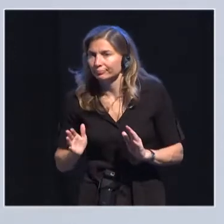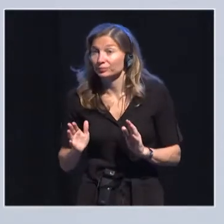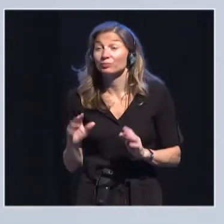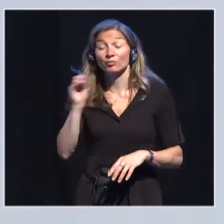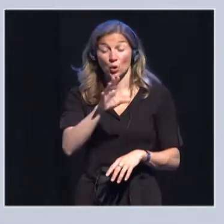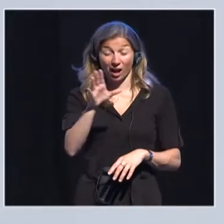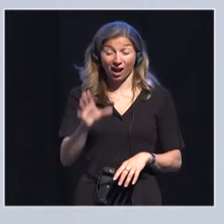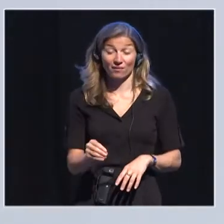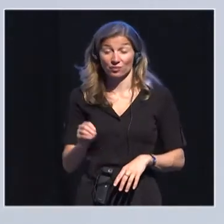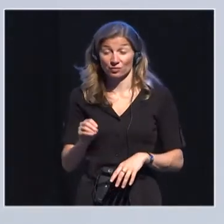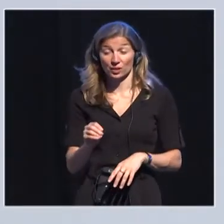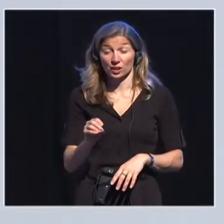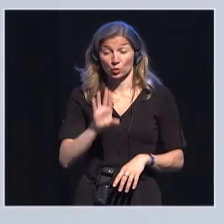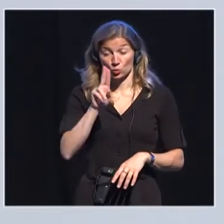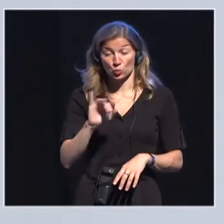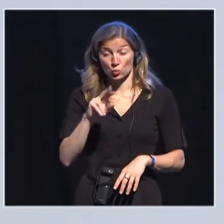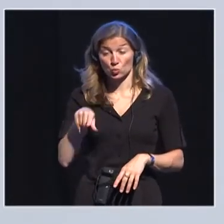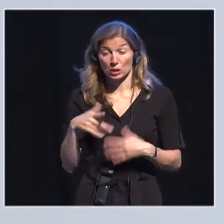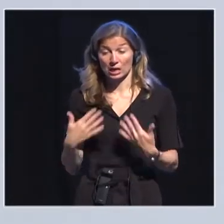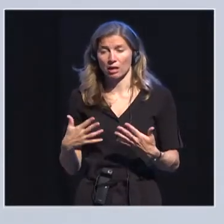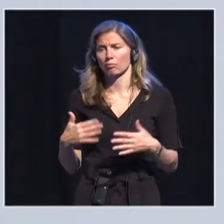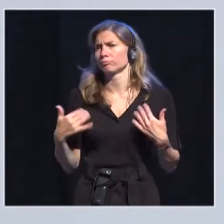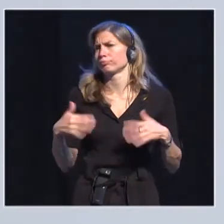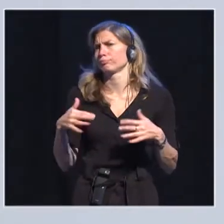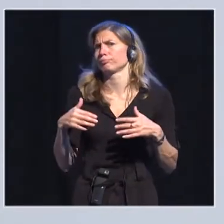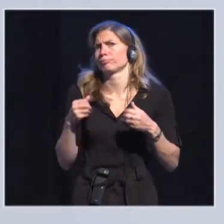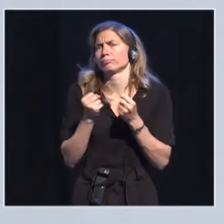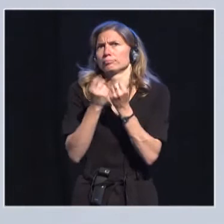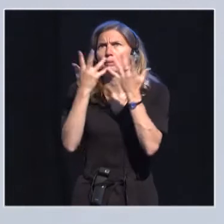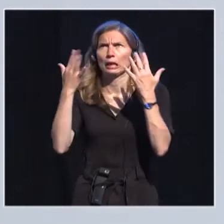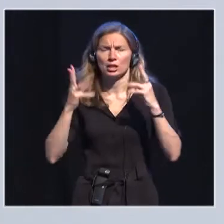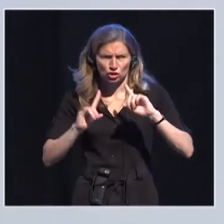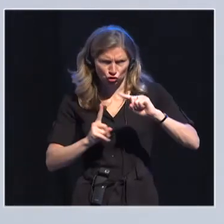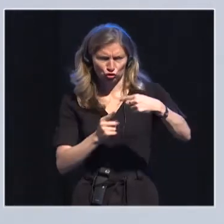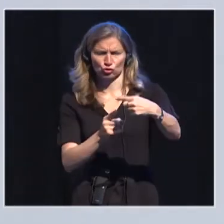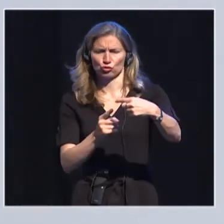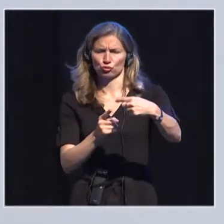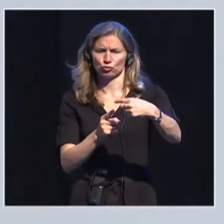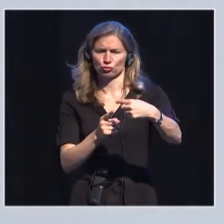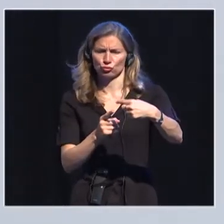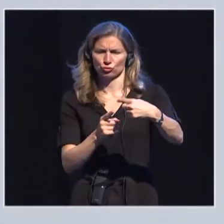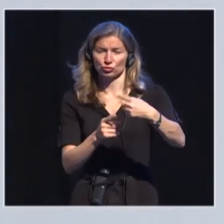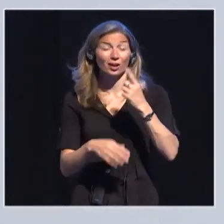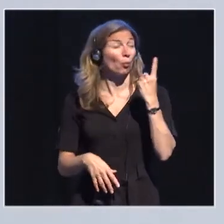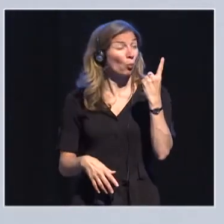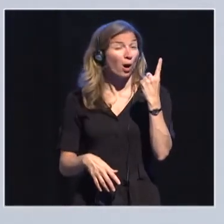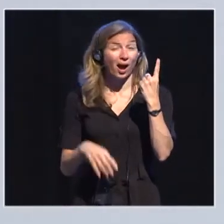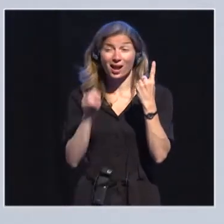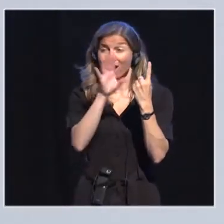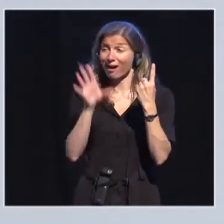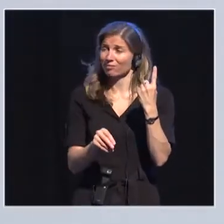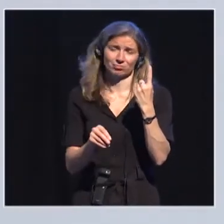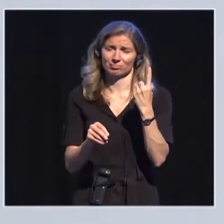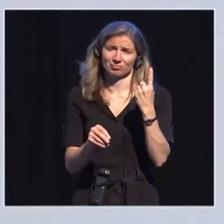having different various challenges. One, that Africa is not, we're not talking about one Africa, we're talking about several with